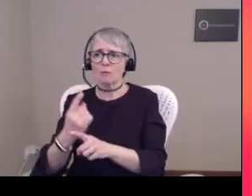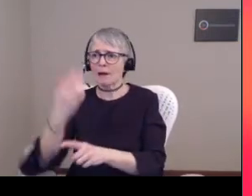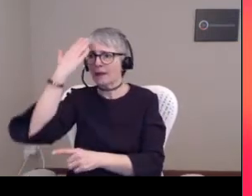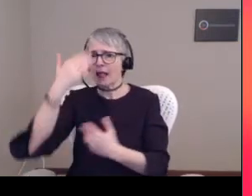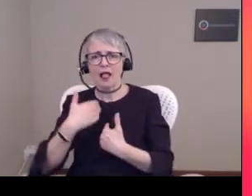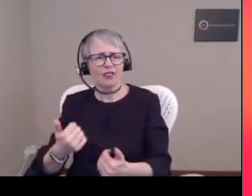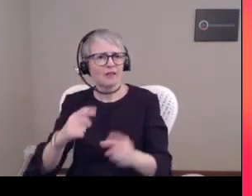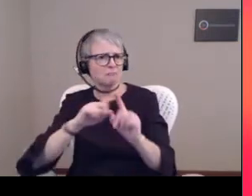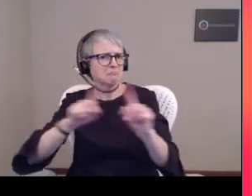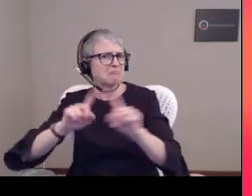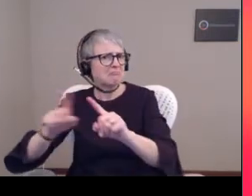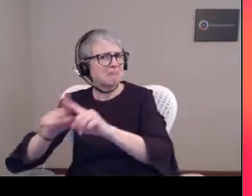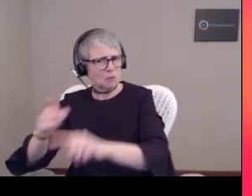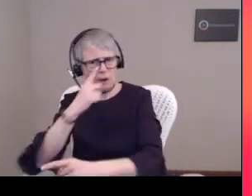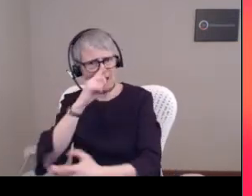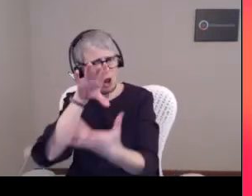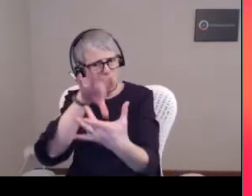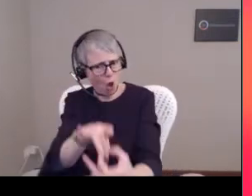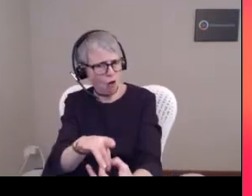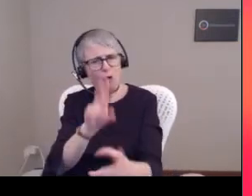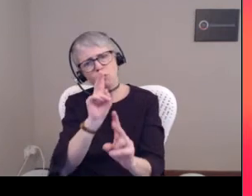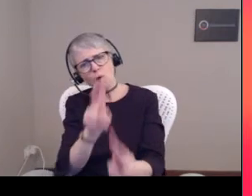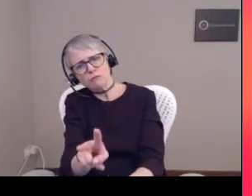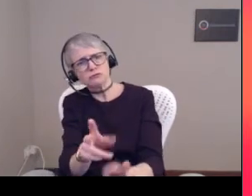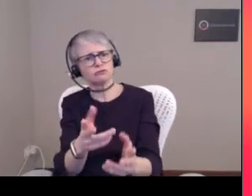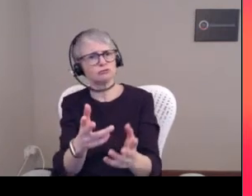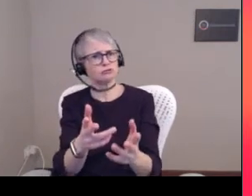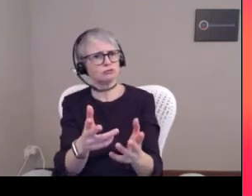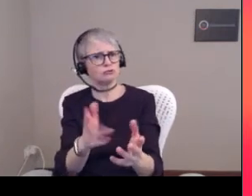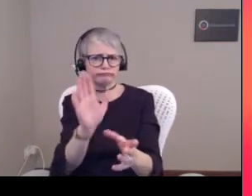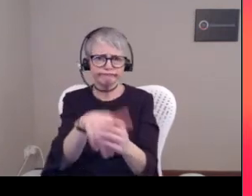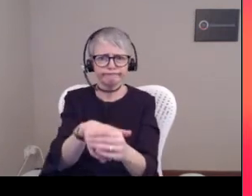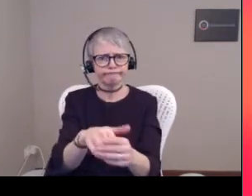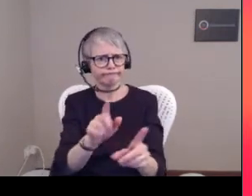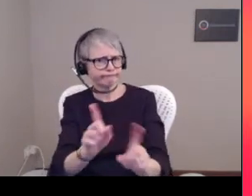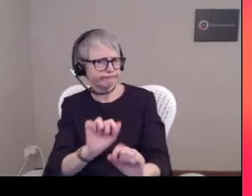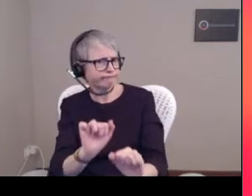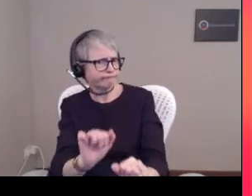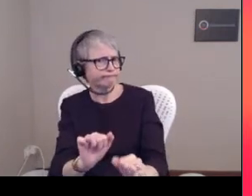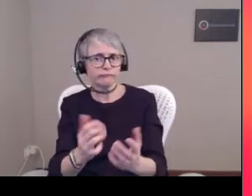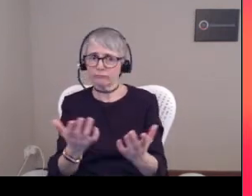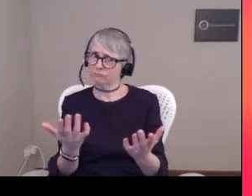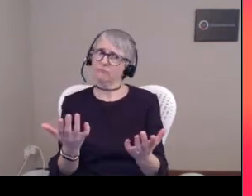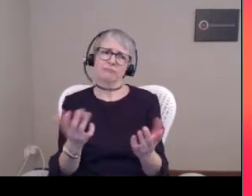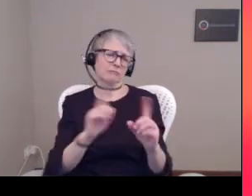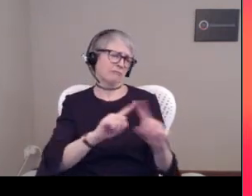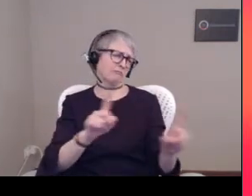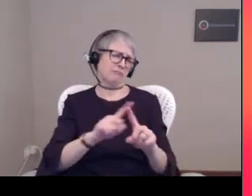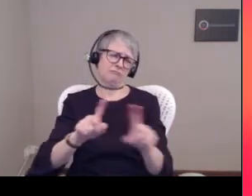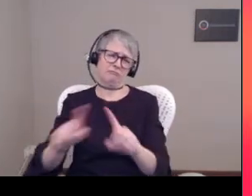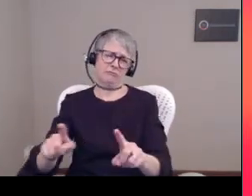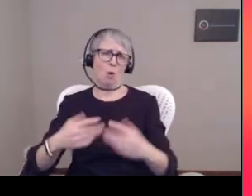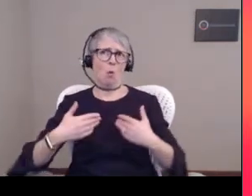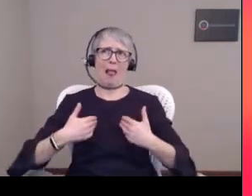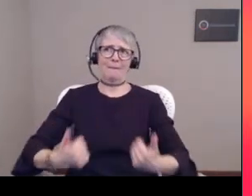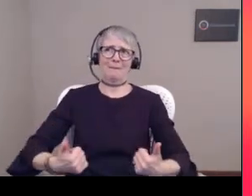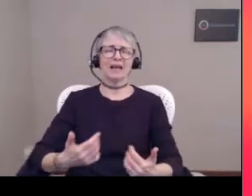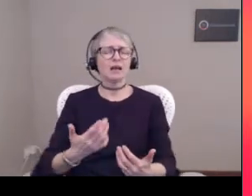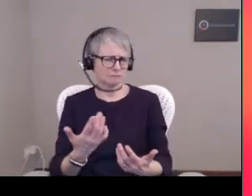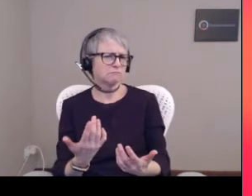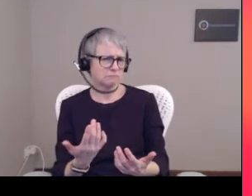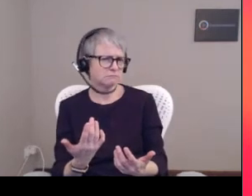and how the pandemic has sort of changed their life, and so loads of different things. So the idea being that